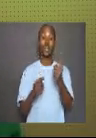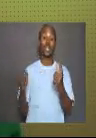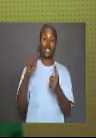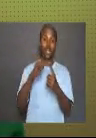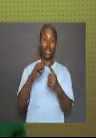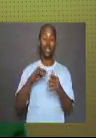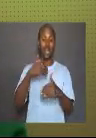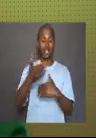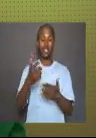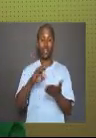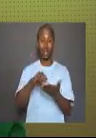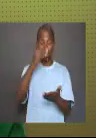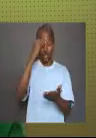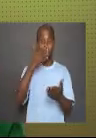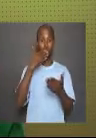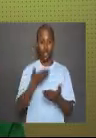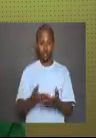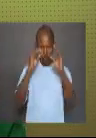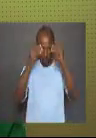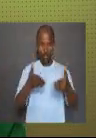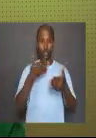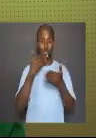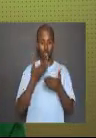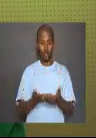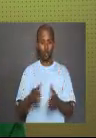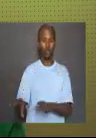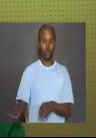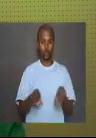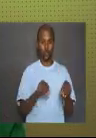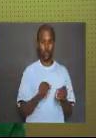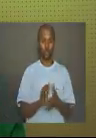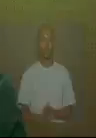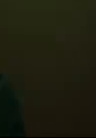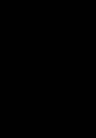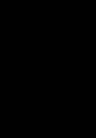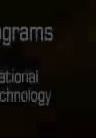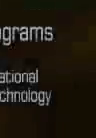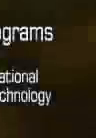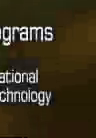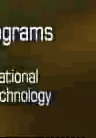functions. Until next lesson, thank you, teacher. Thank you, students.